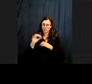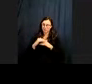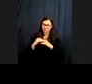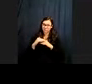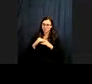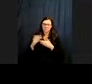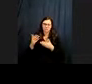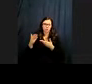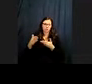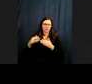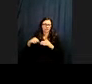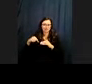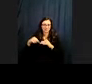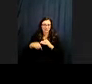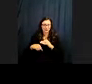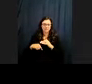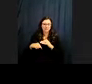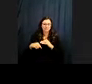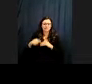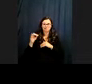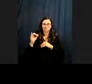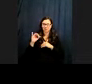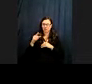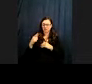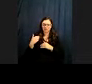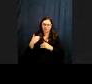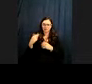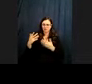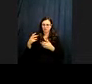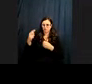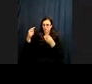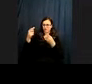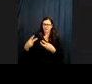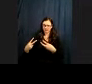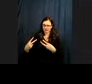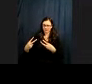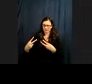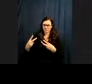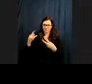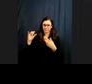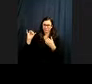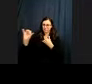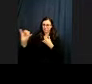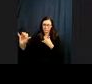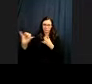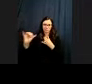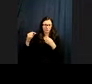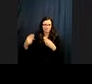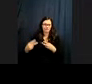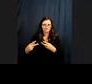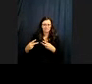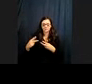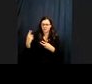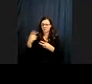depths, of as if it had heft, infinitude, because it is always about